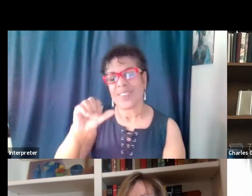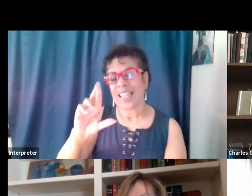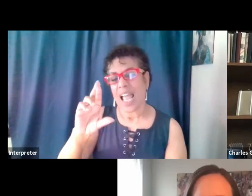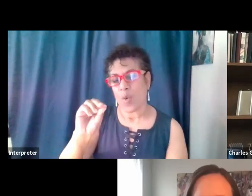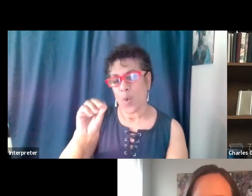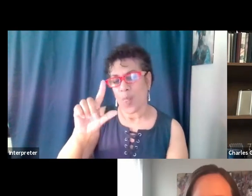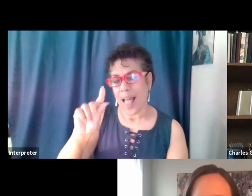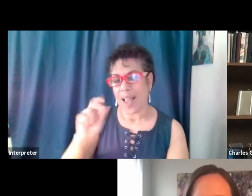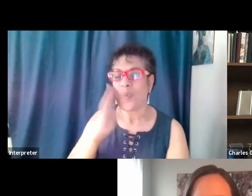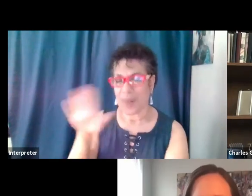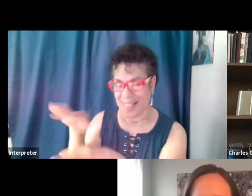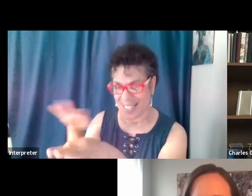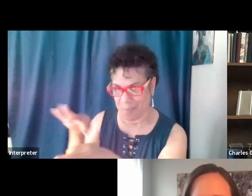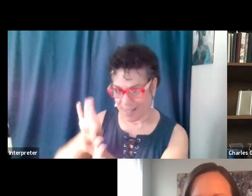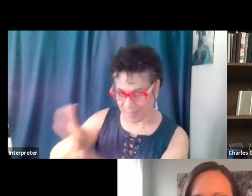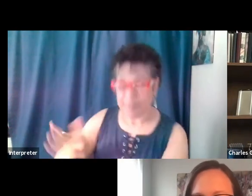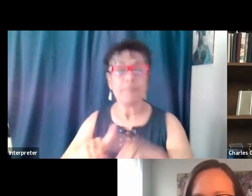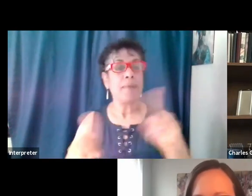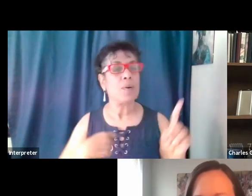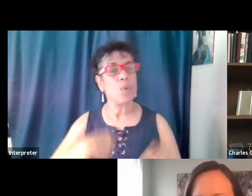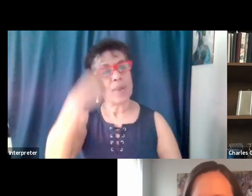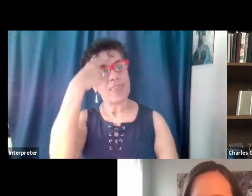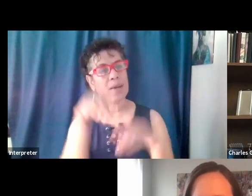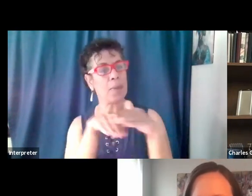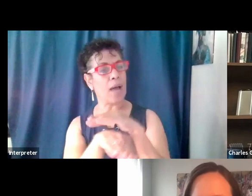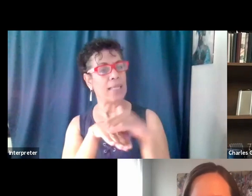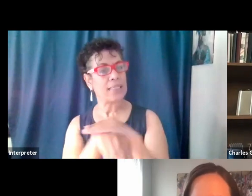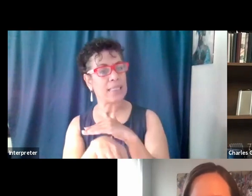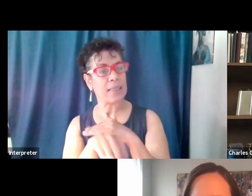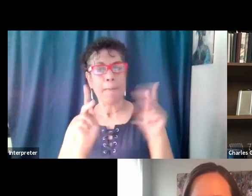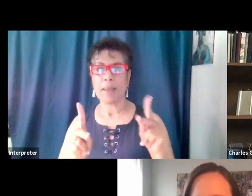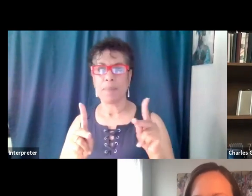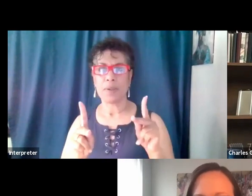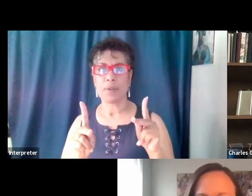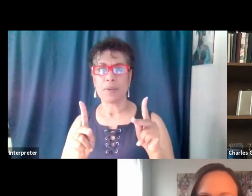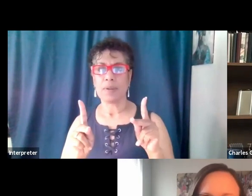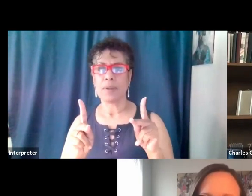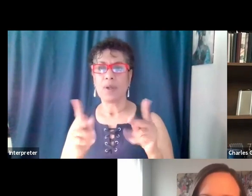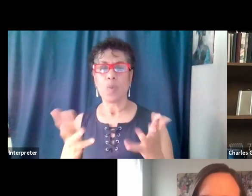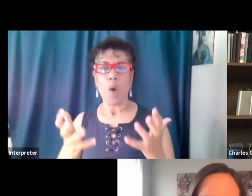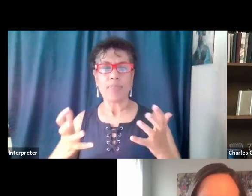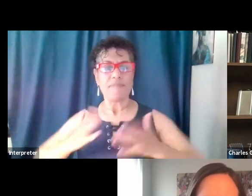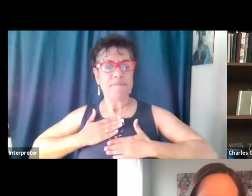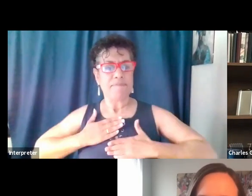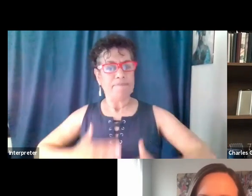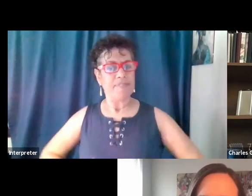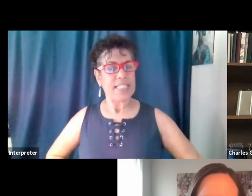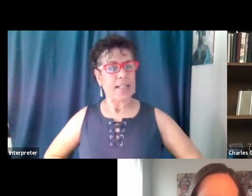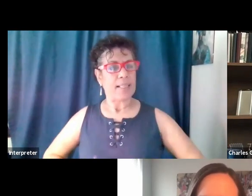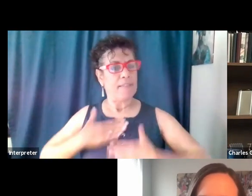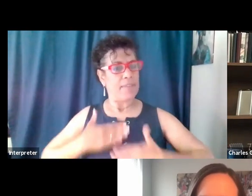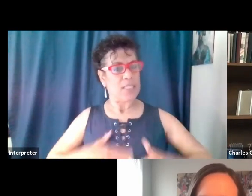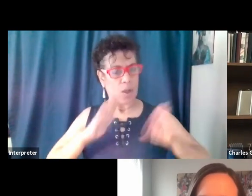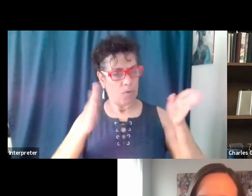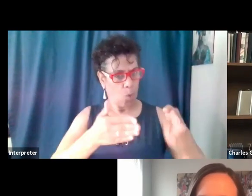explain, but sometimes when we think about access, people get really invested in the physical access, and yet